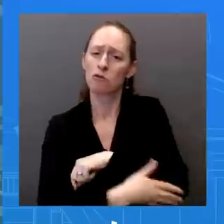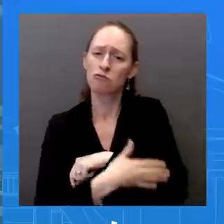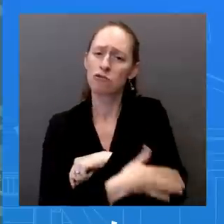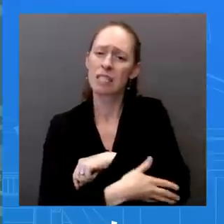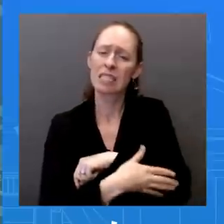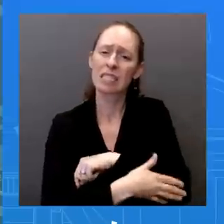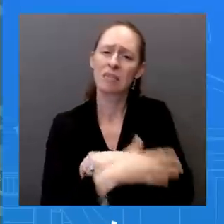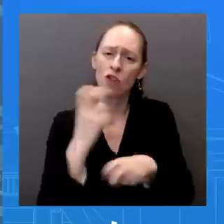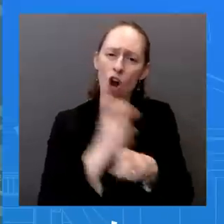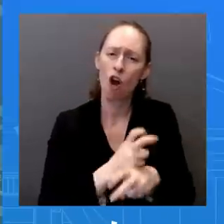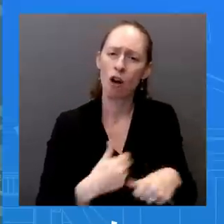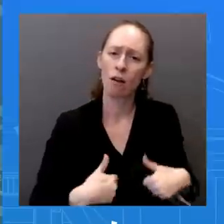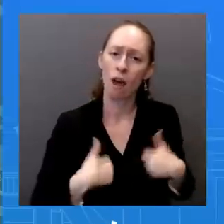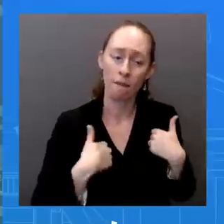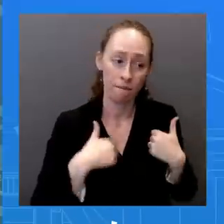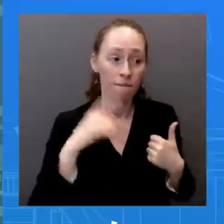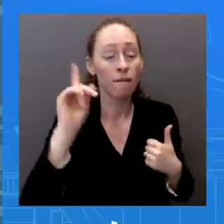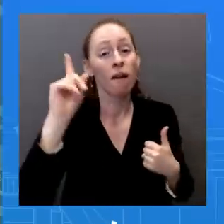in their state,